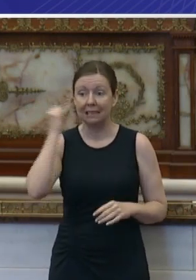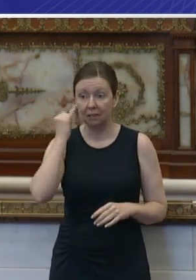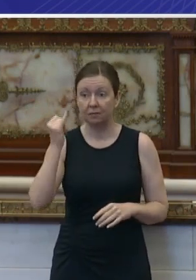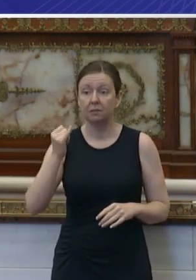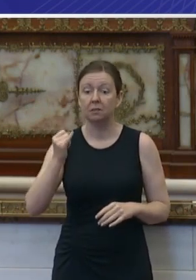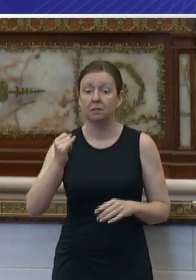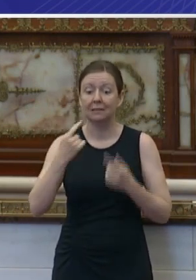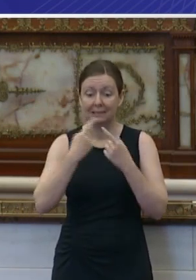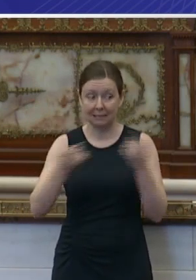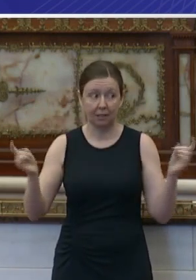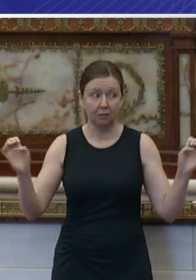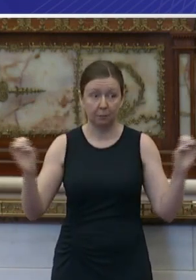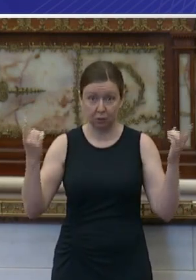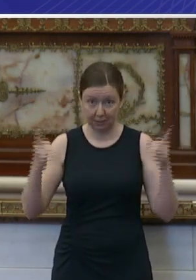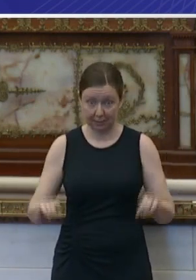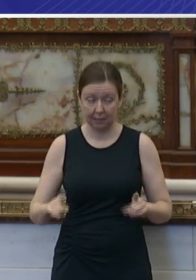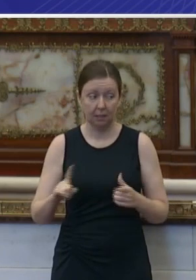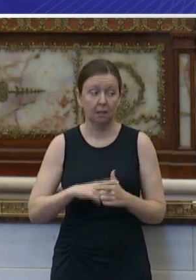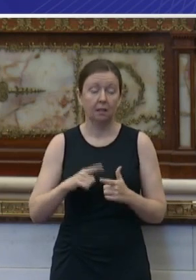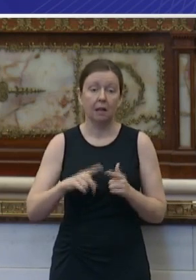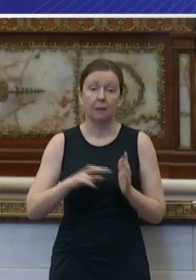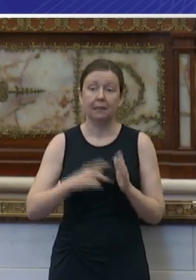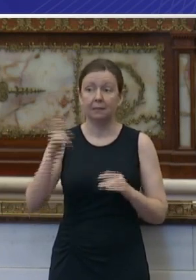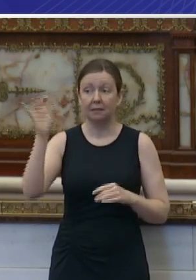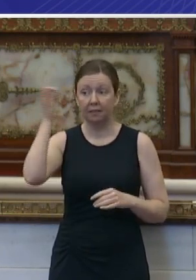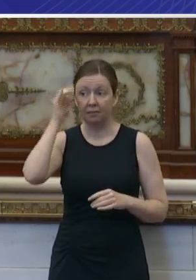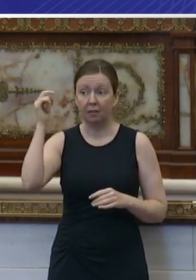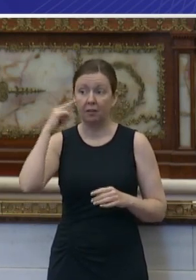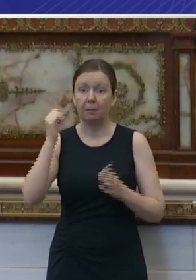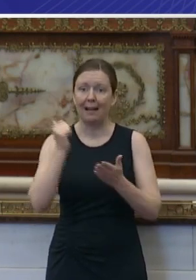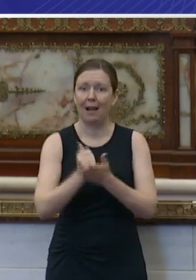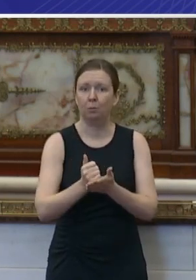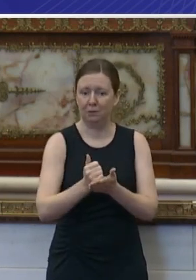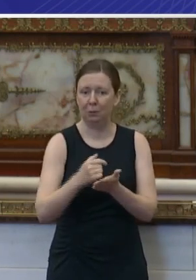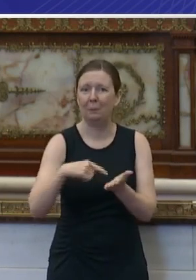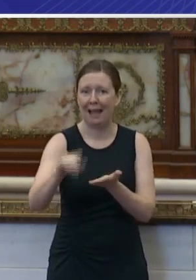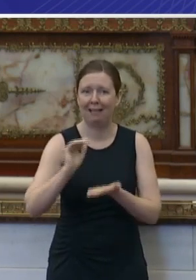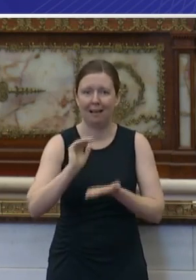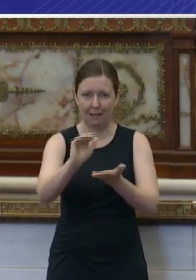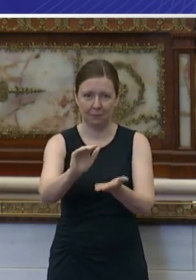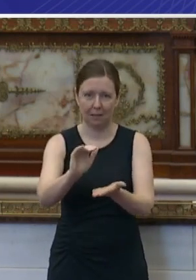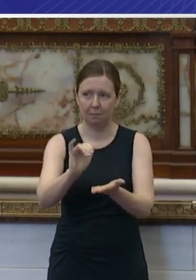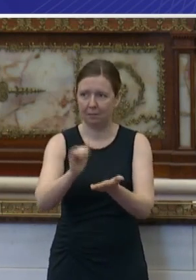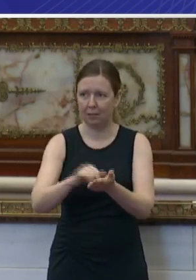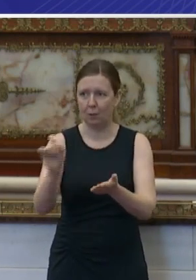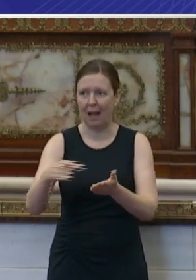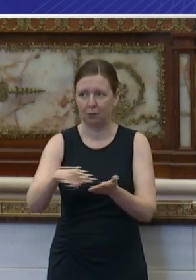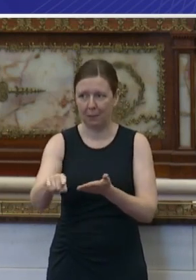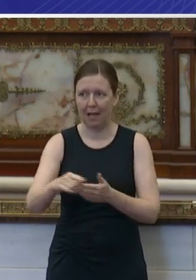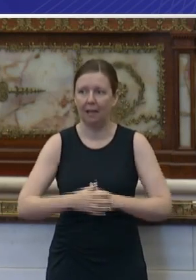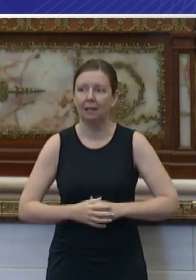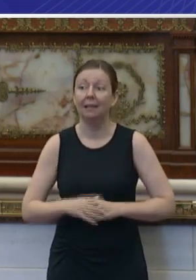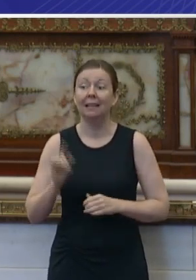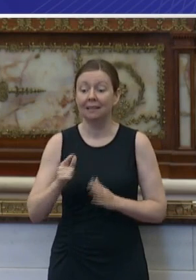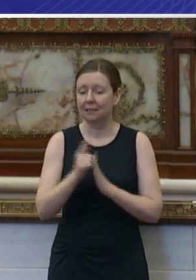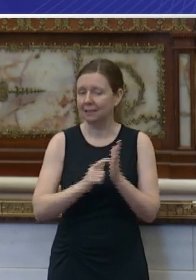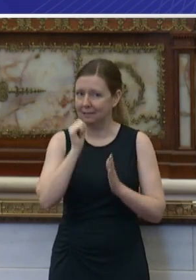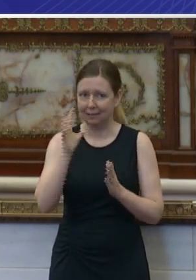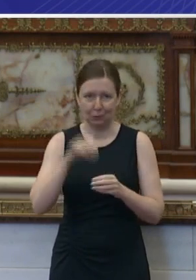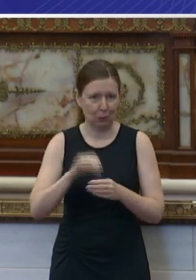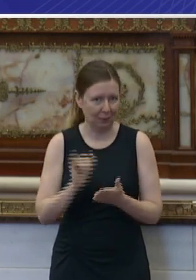a declaration of an emergency, then the federal government helps you pay that lump sum that you have to pay. This legislation